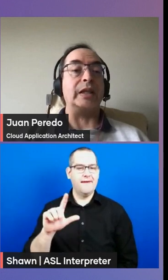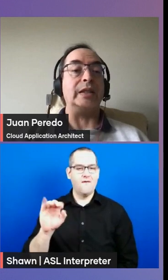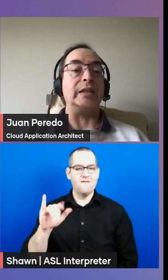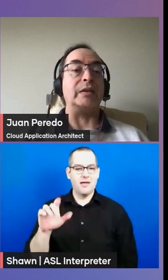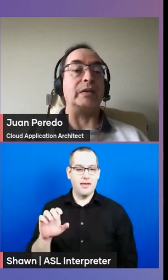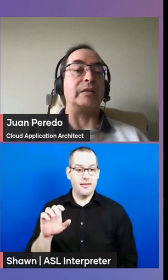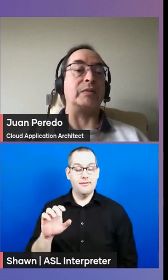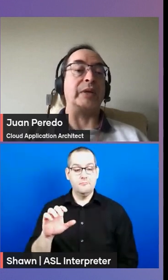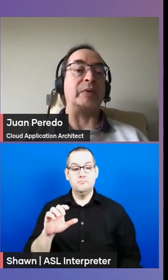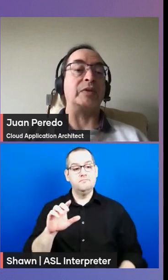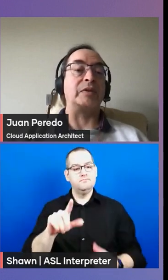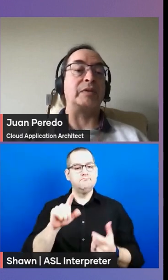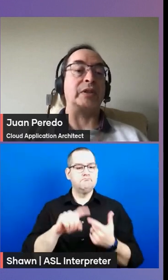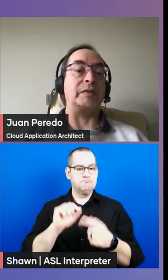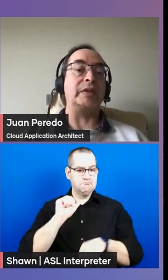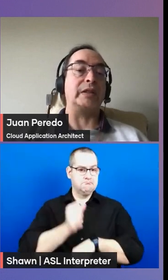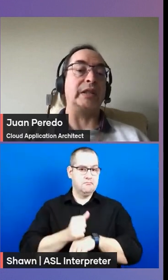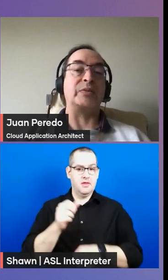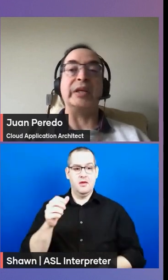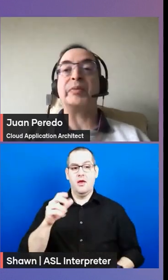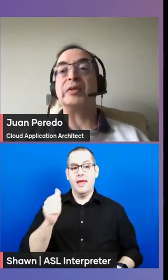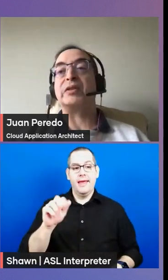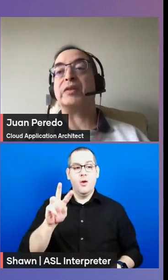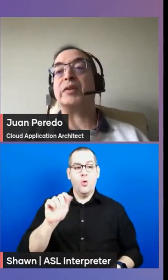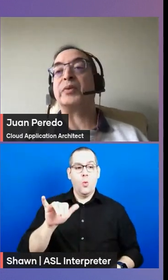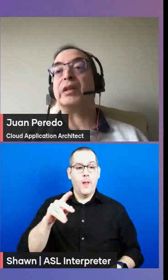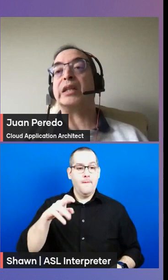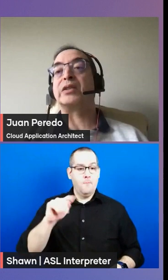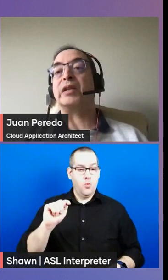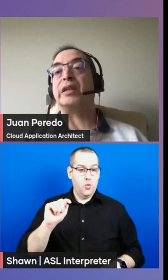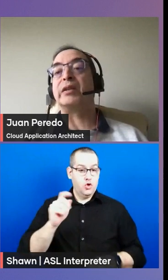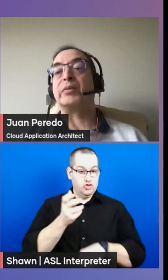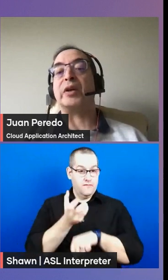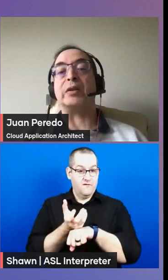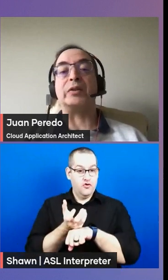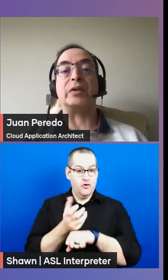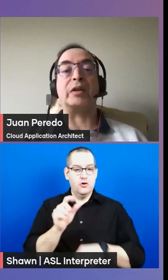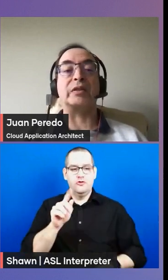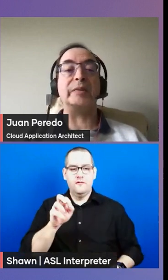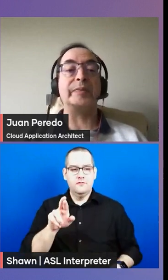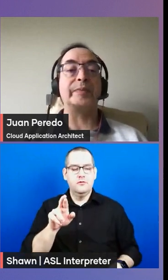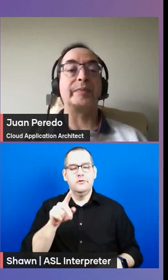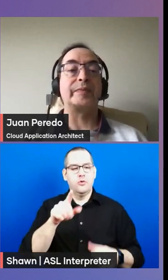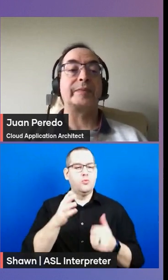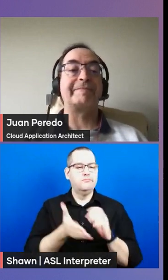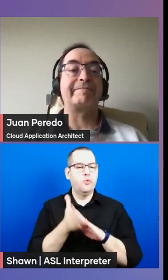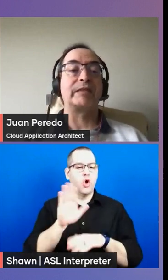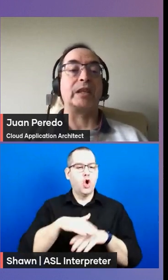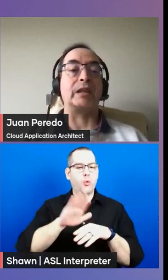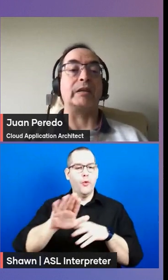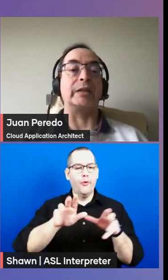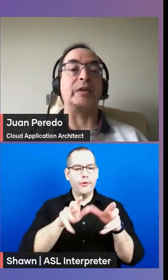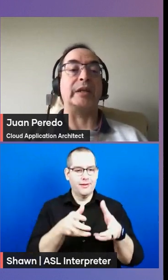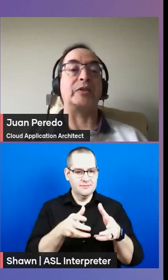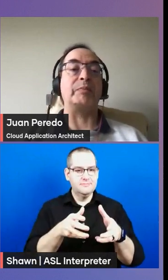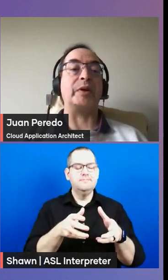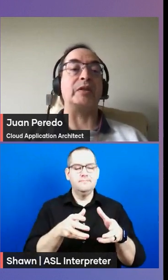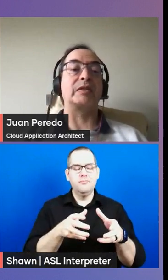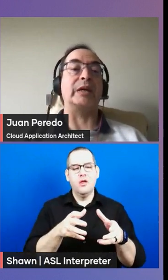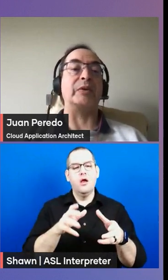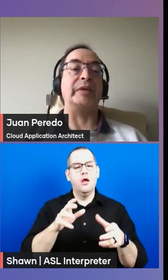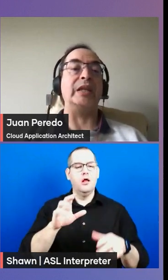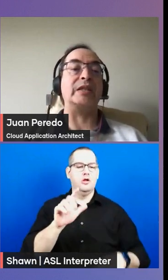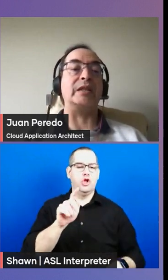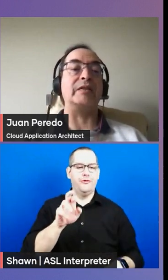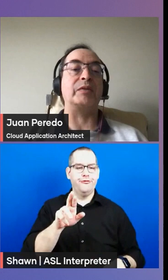install and init the waypoint server. This waypoint server will actually run on your cluster, and it will create some pods